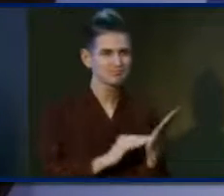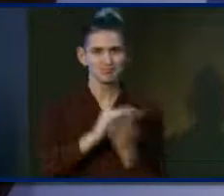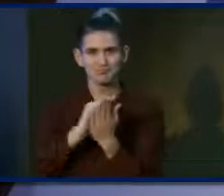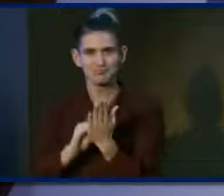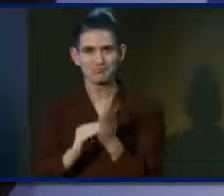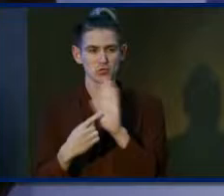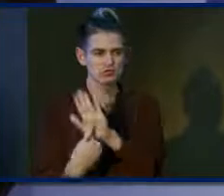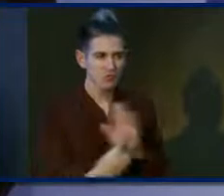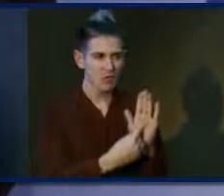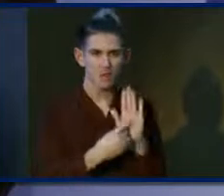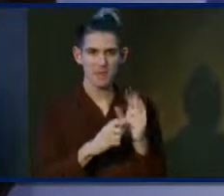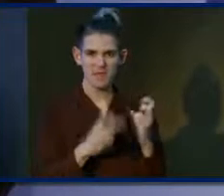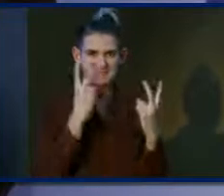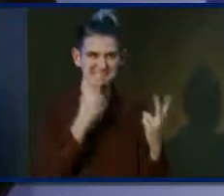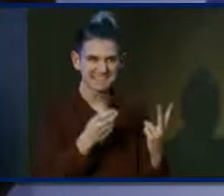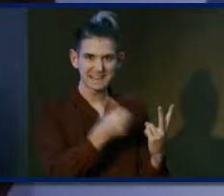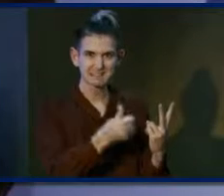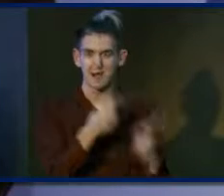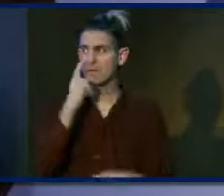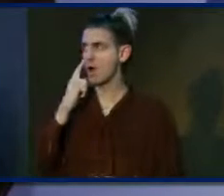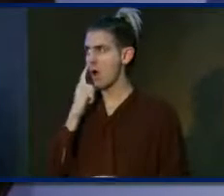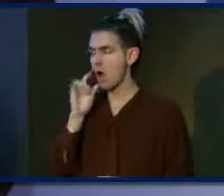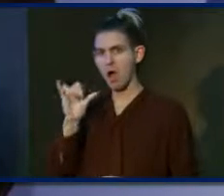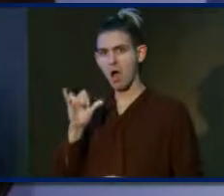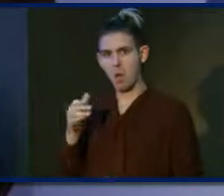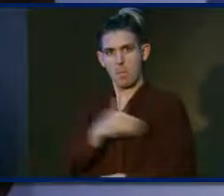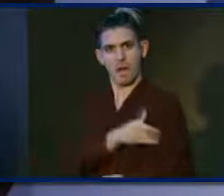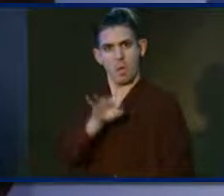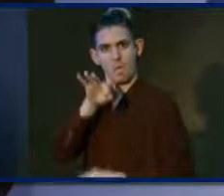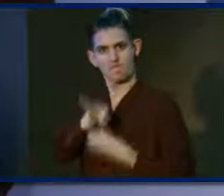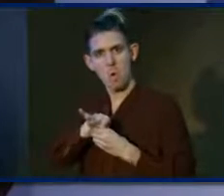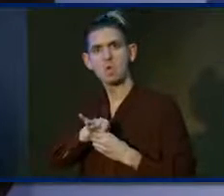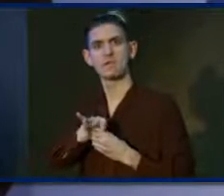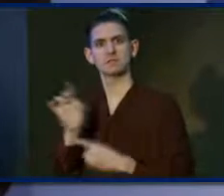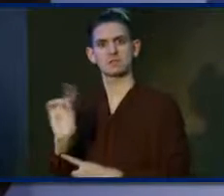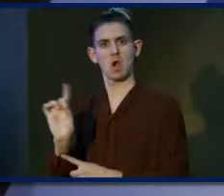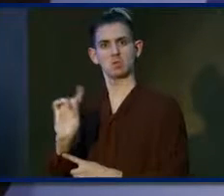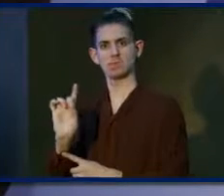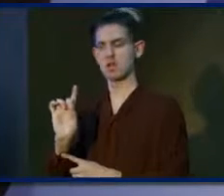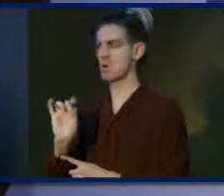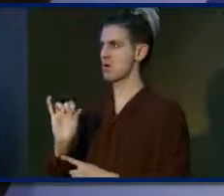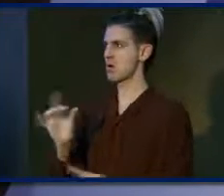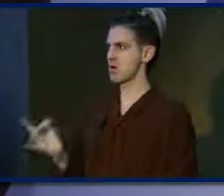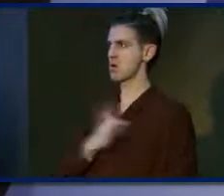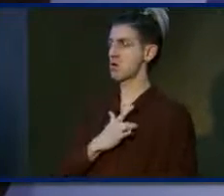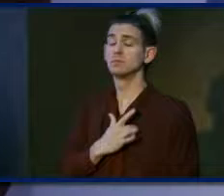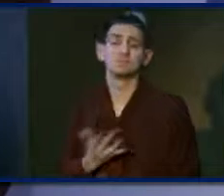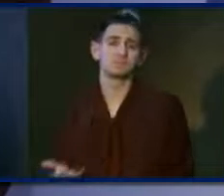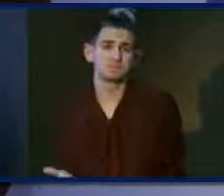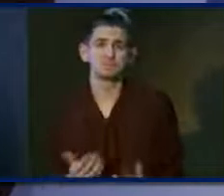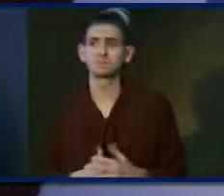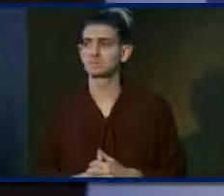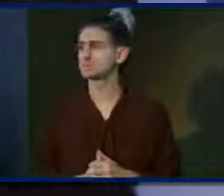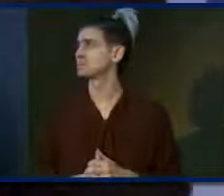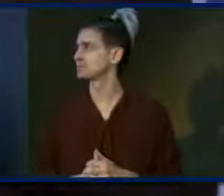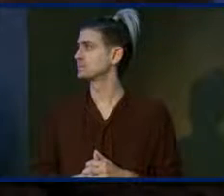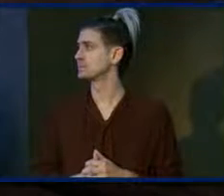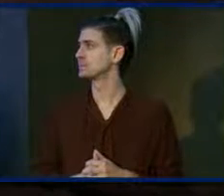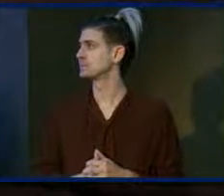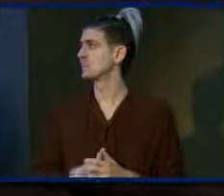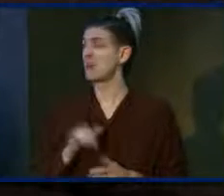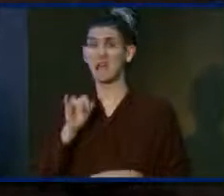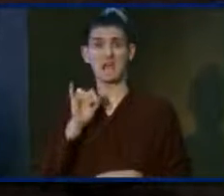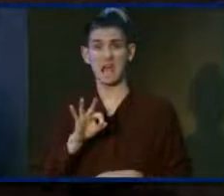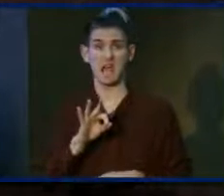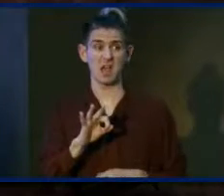the power of voting, the power of a democracy. And it's okay if Marlon and I don't agree